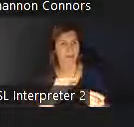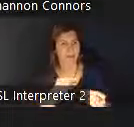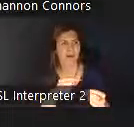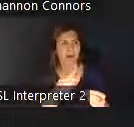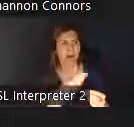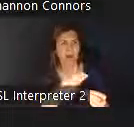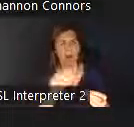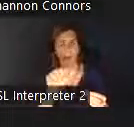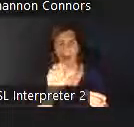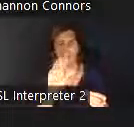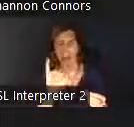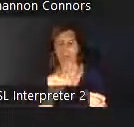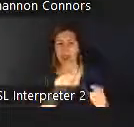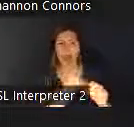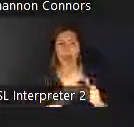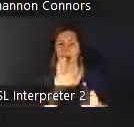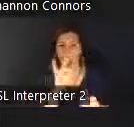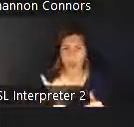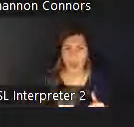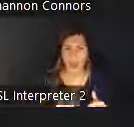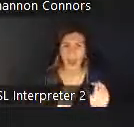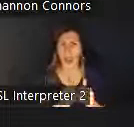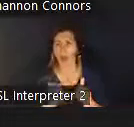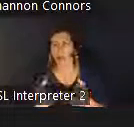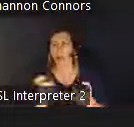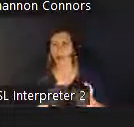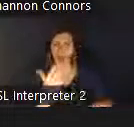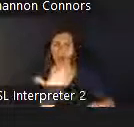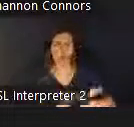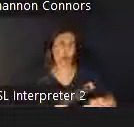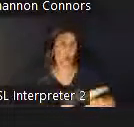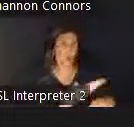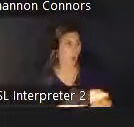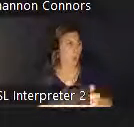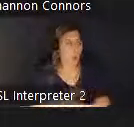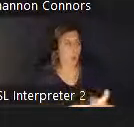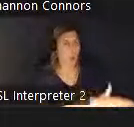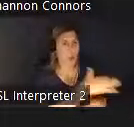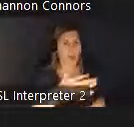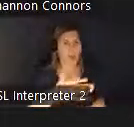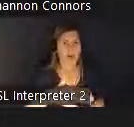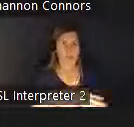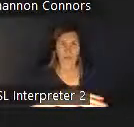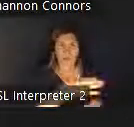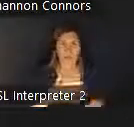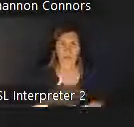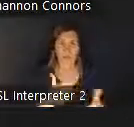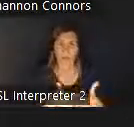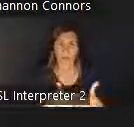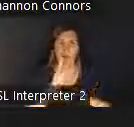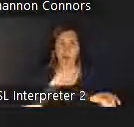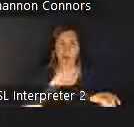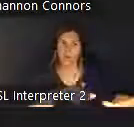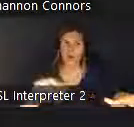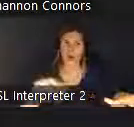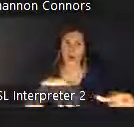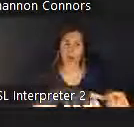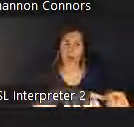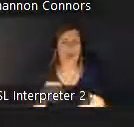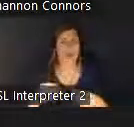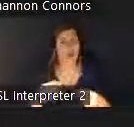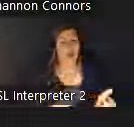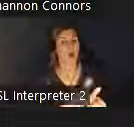and restoration that they wanted to see along the river corridor, as well as wildlife friendly